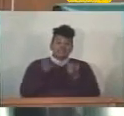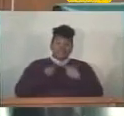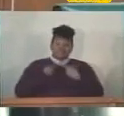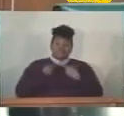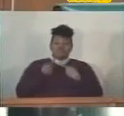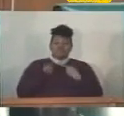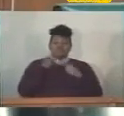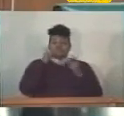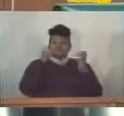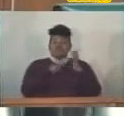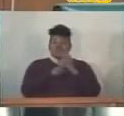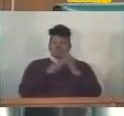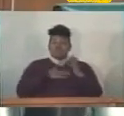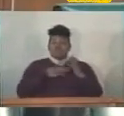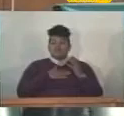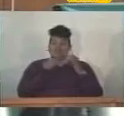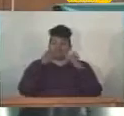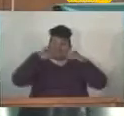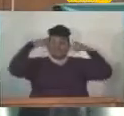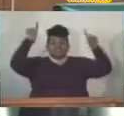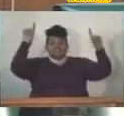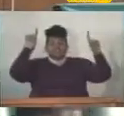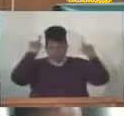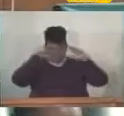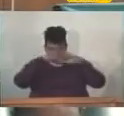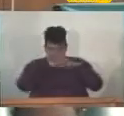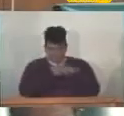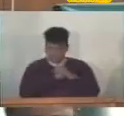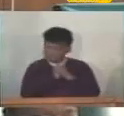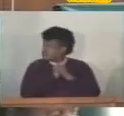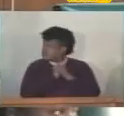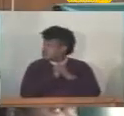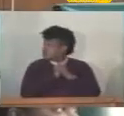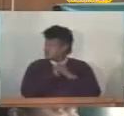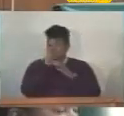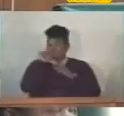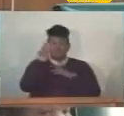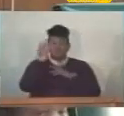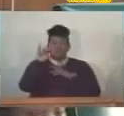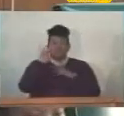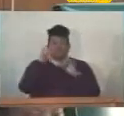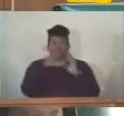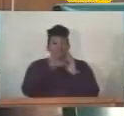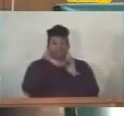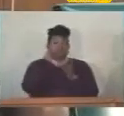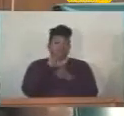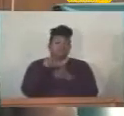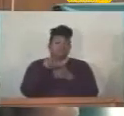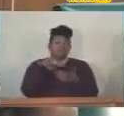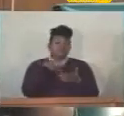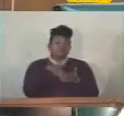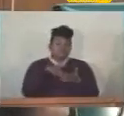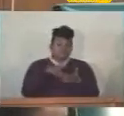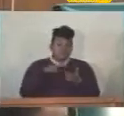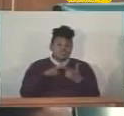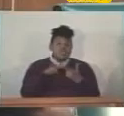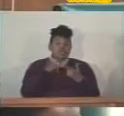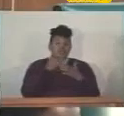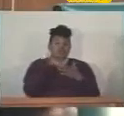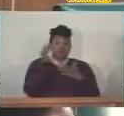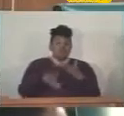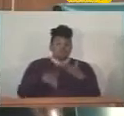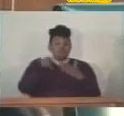recognition of my achievements at the UWI Center for Disability Studies, the completion